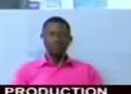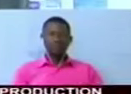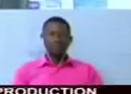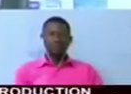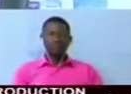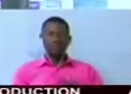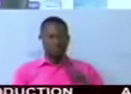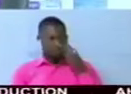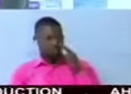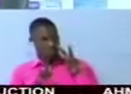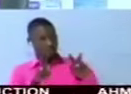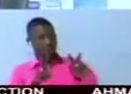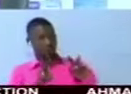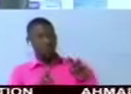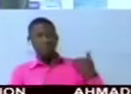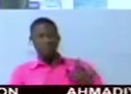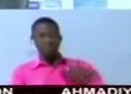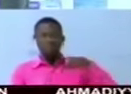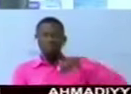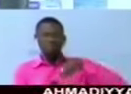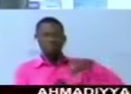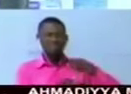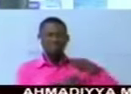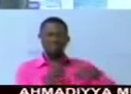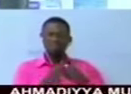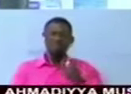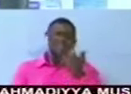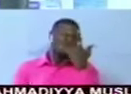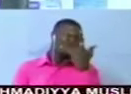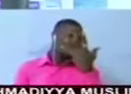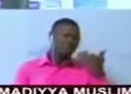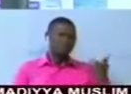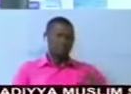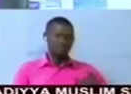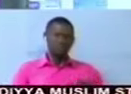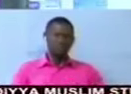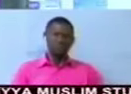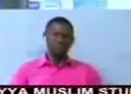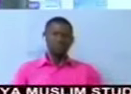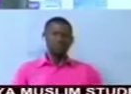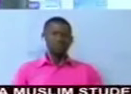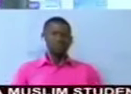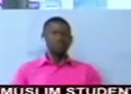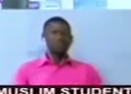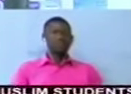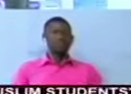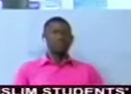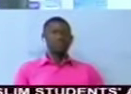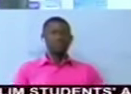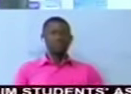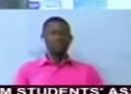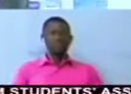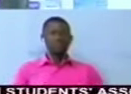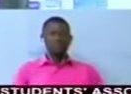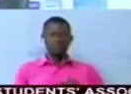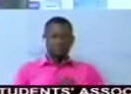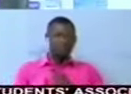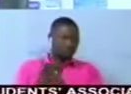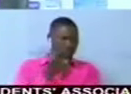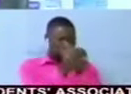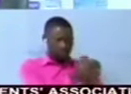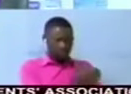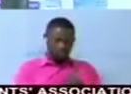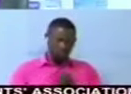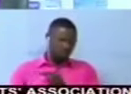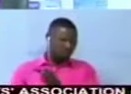I saw some people standing almost to five. Manelen assalamu alaikum. And I greeted them.